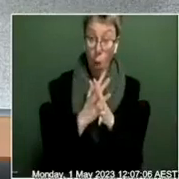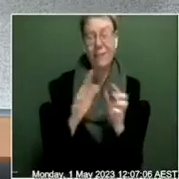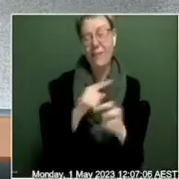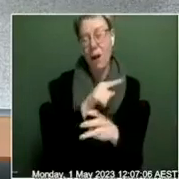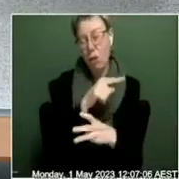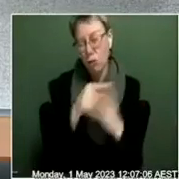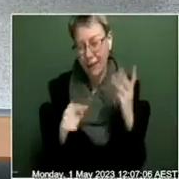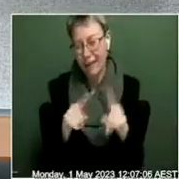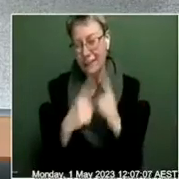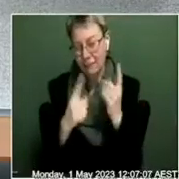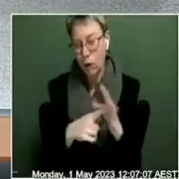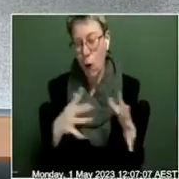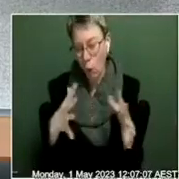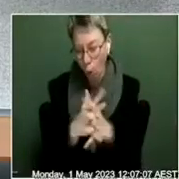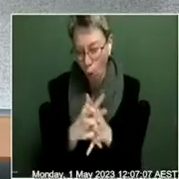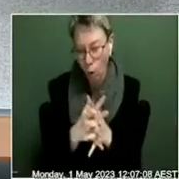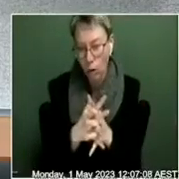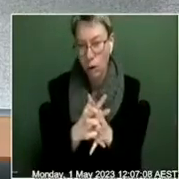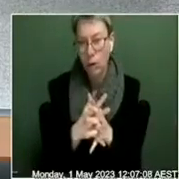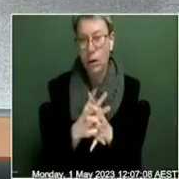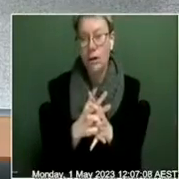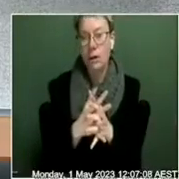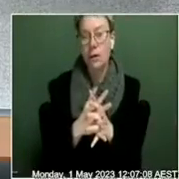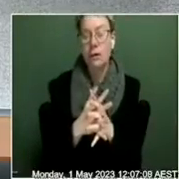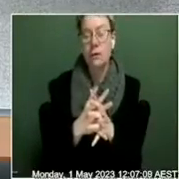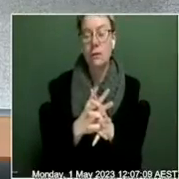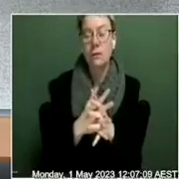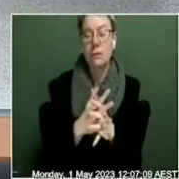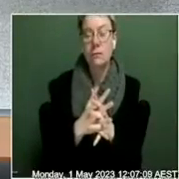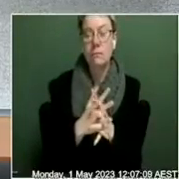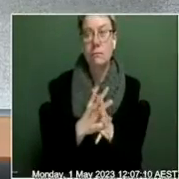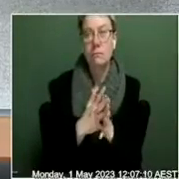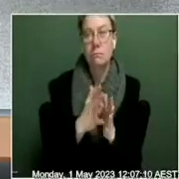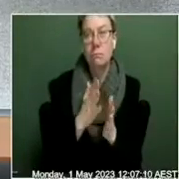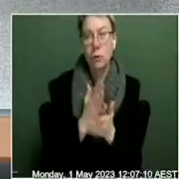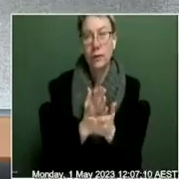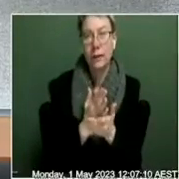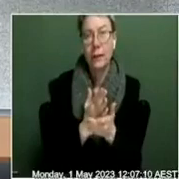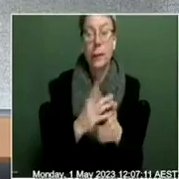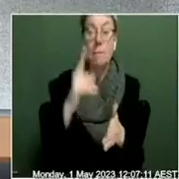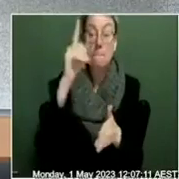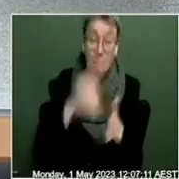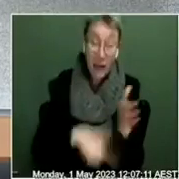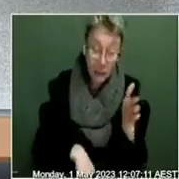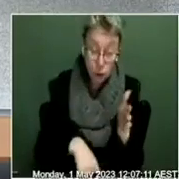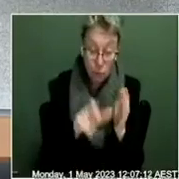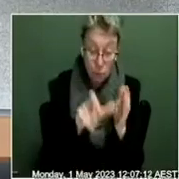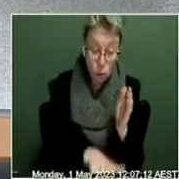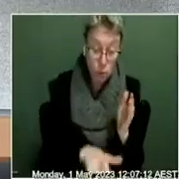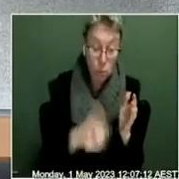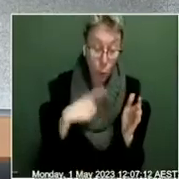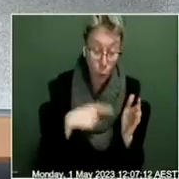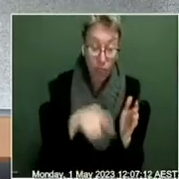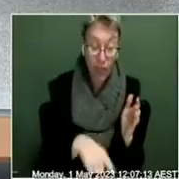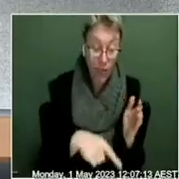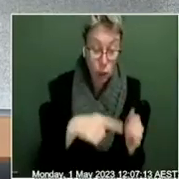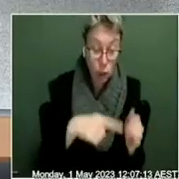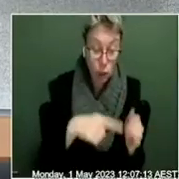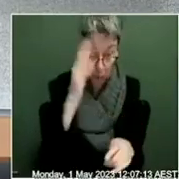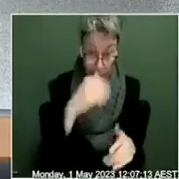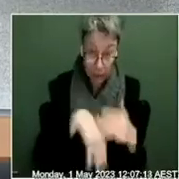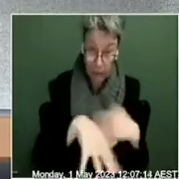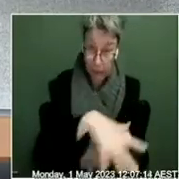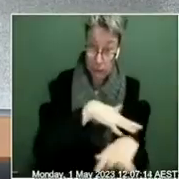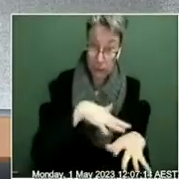public, there will still be people who have allegedly committed other offences who are in holding